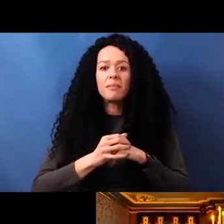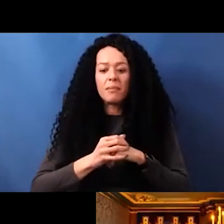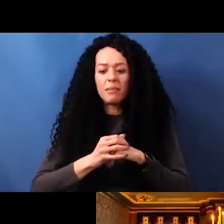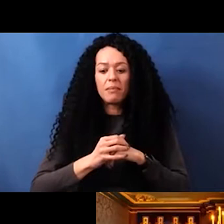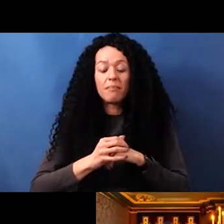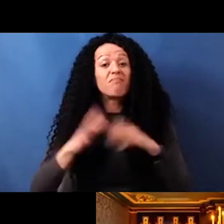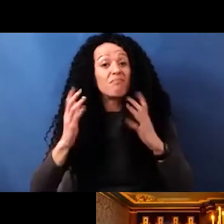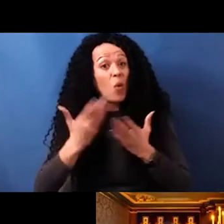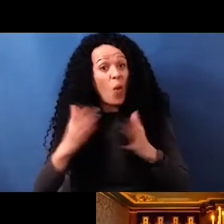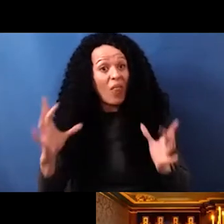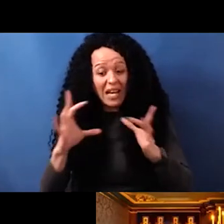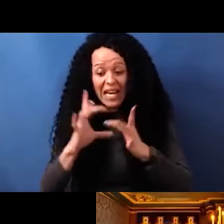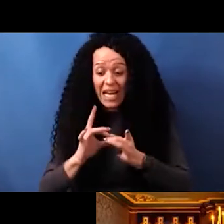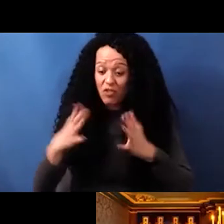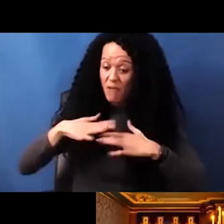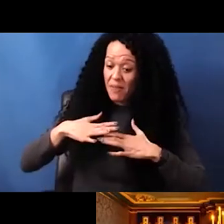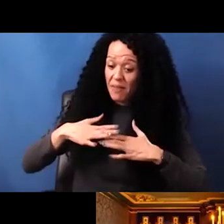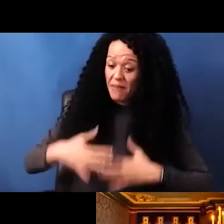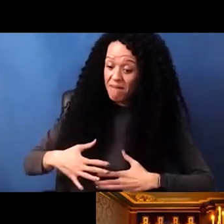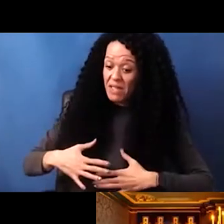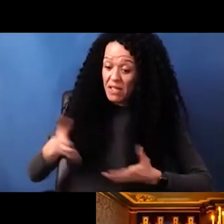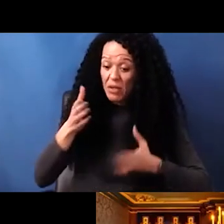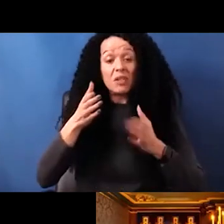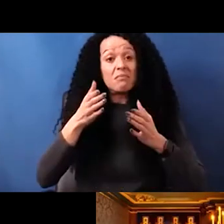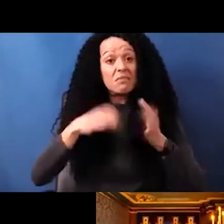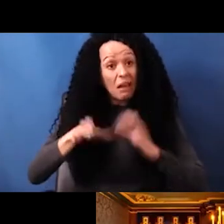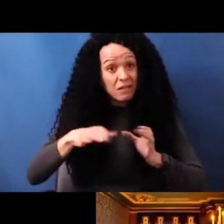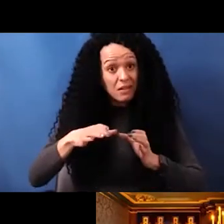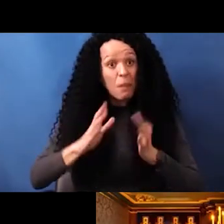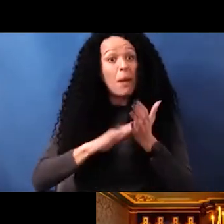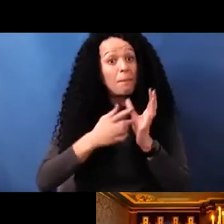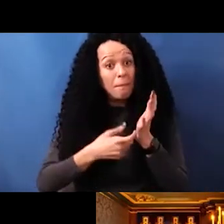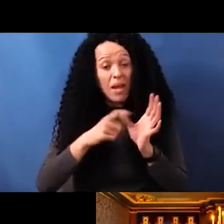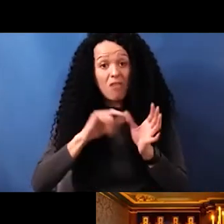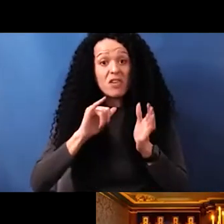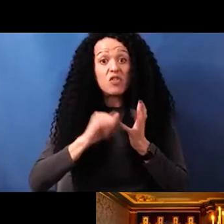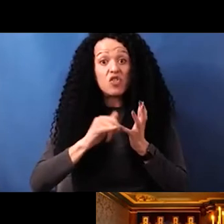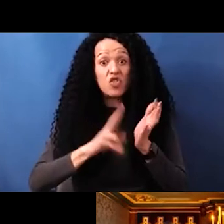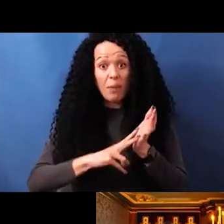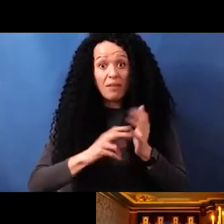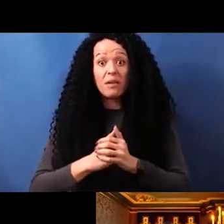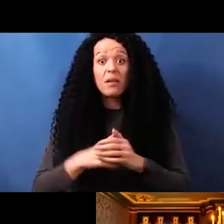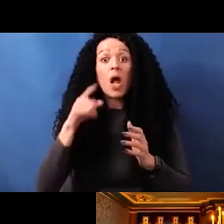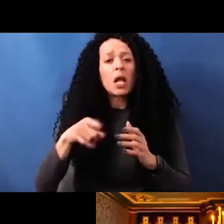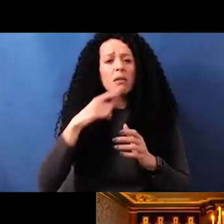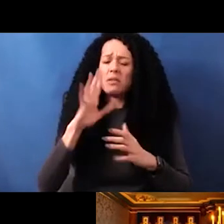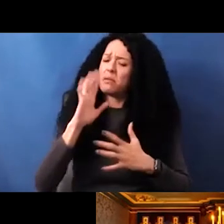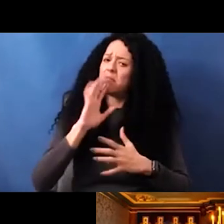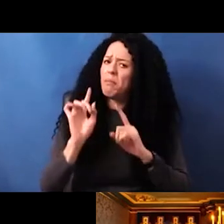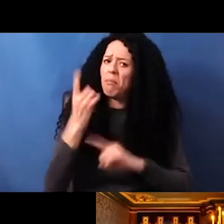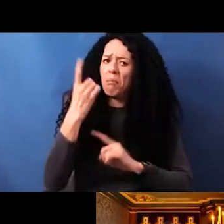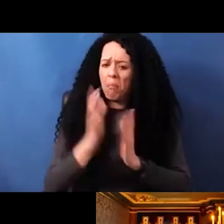On the Connections of the Physical Sciences by Mary Somerville. This is a landmark